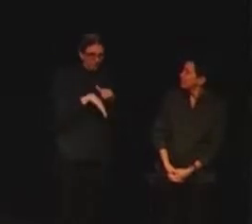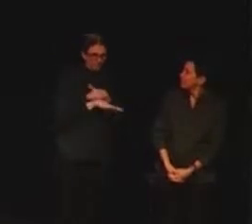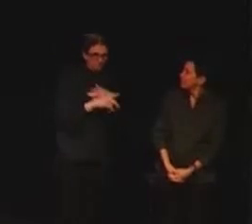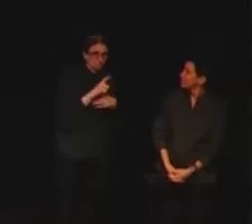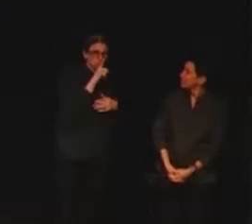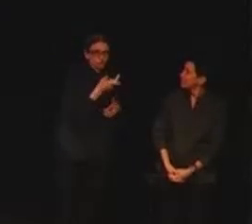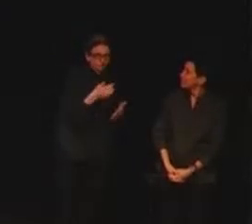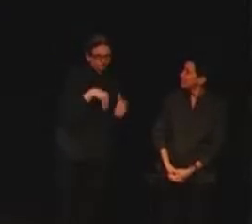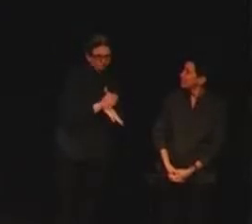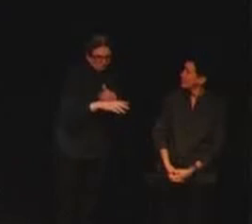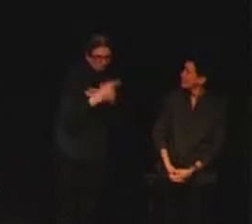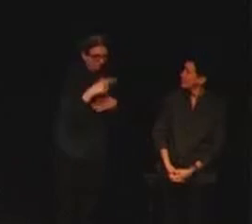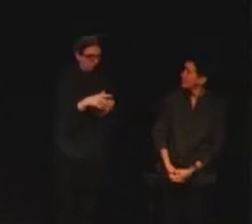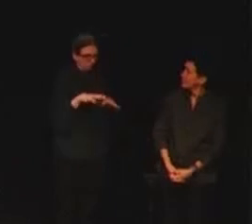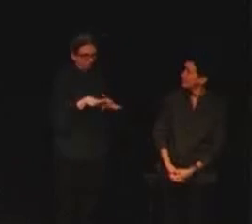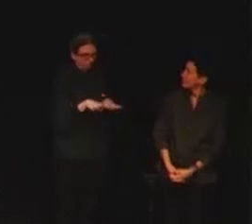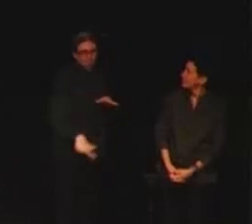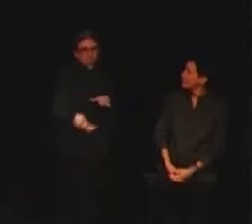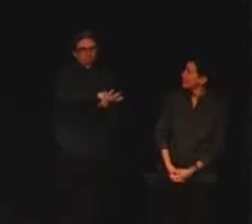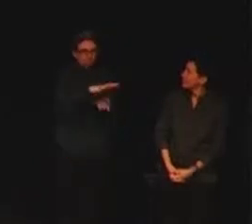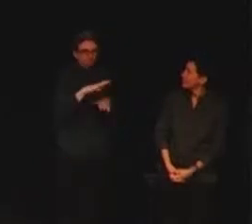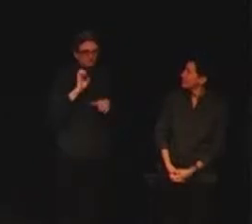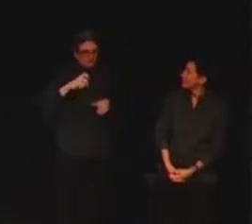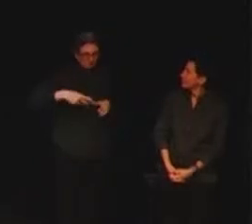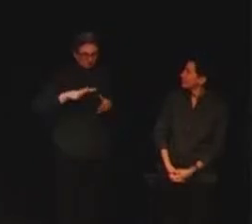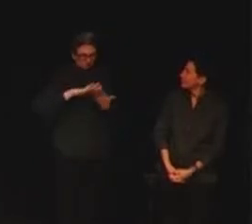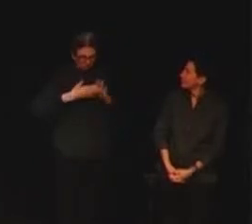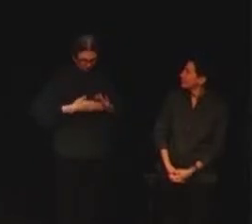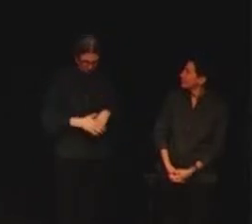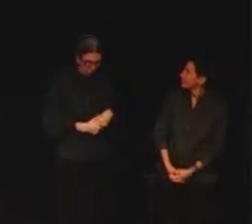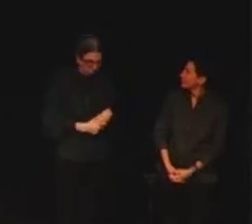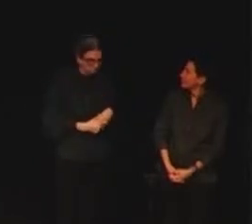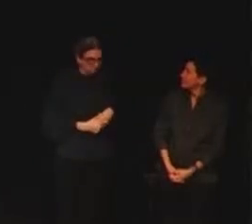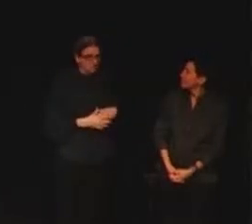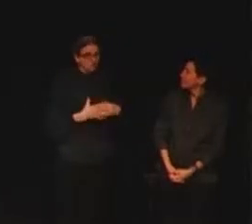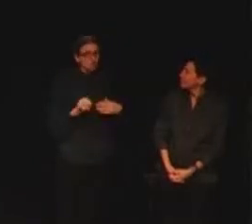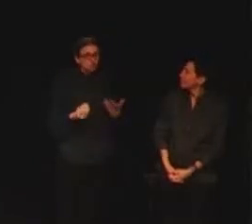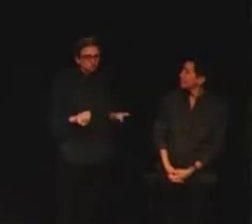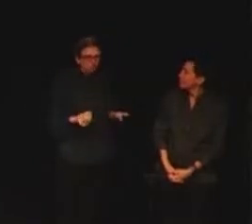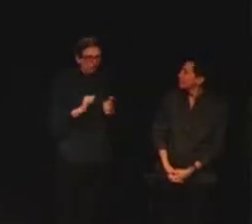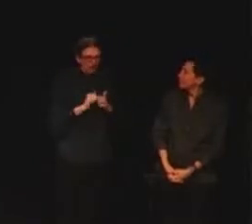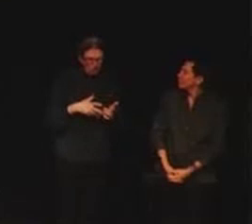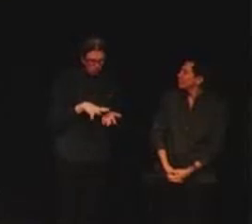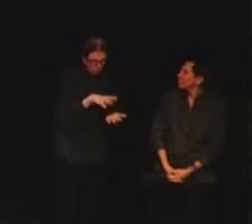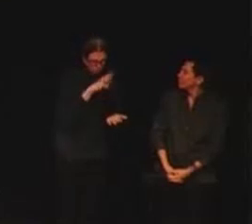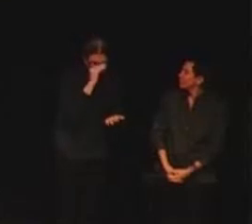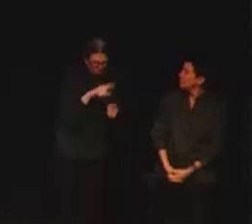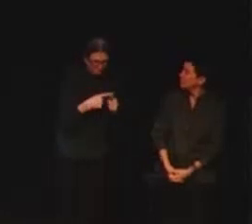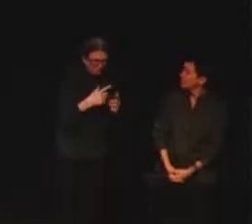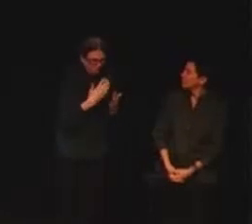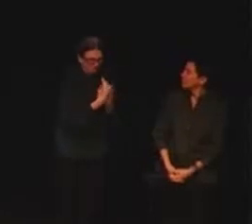real, accessibly to the population of people with CP. And so I guess, how did you learn about this waiting